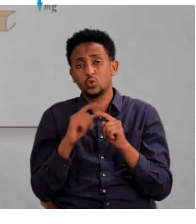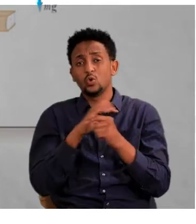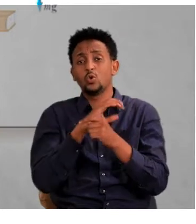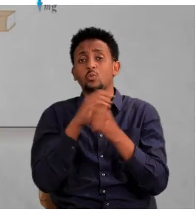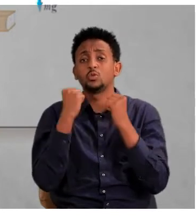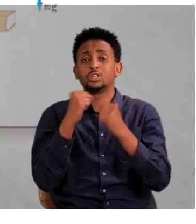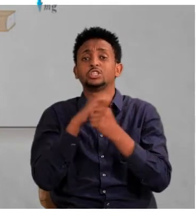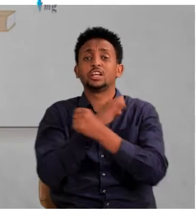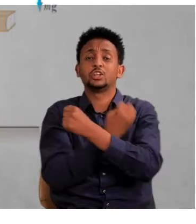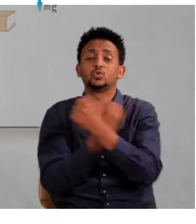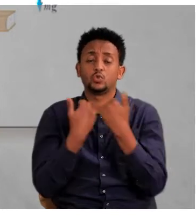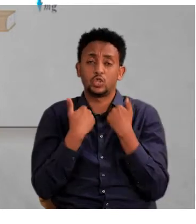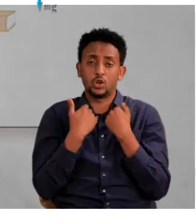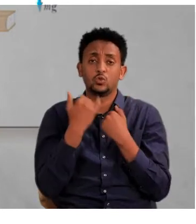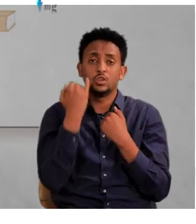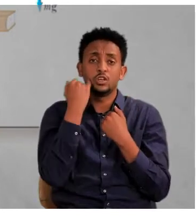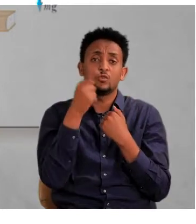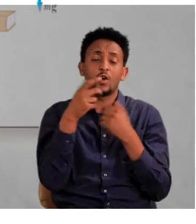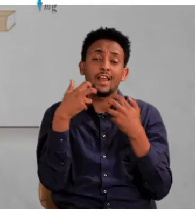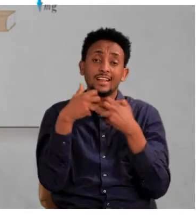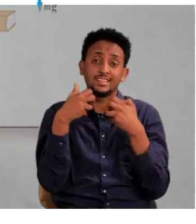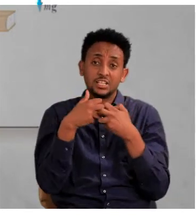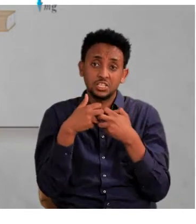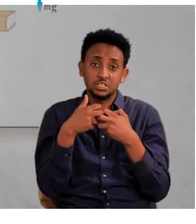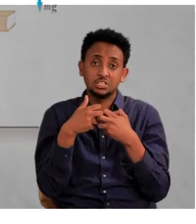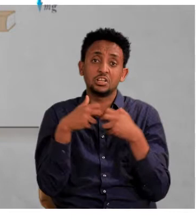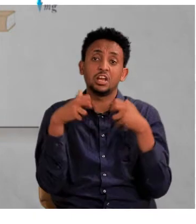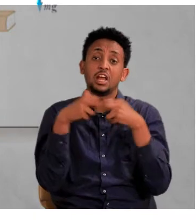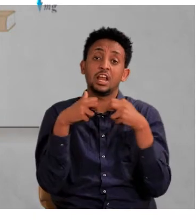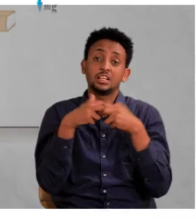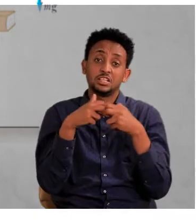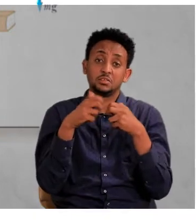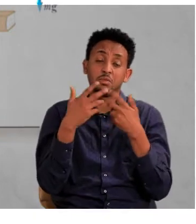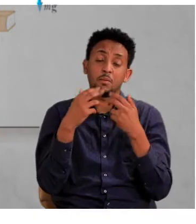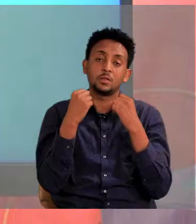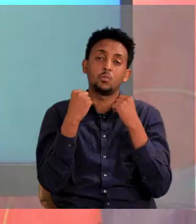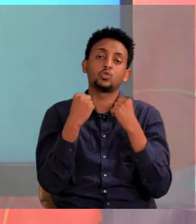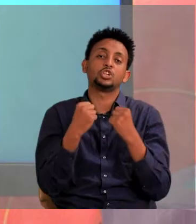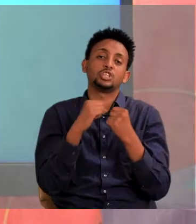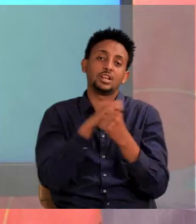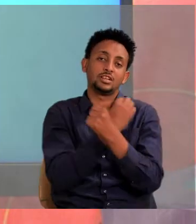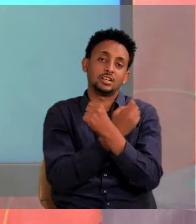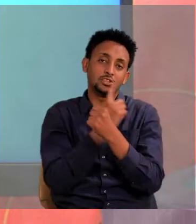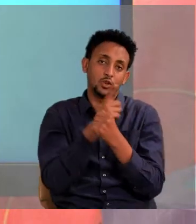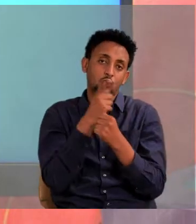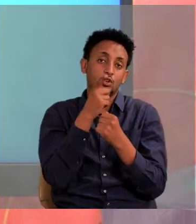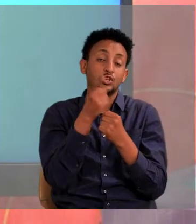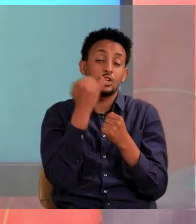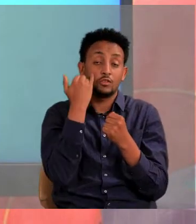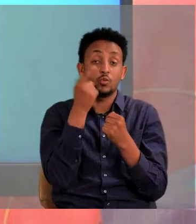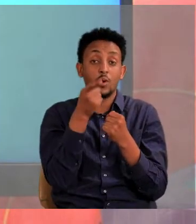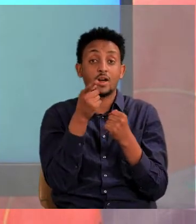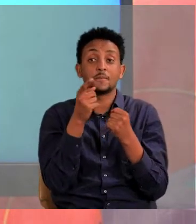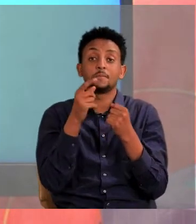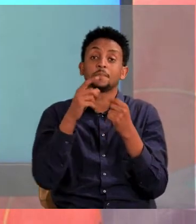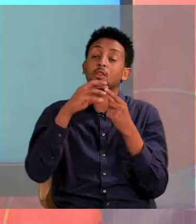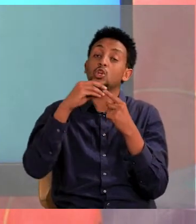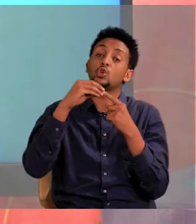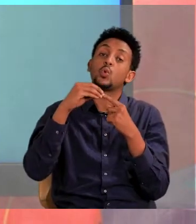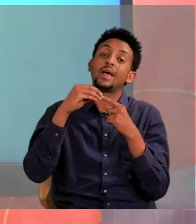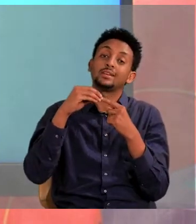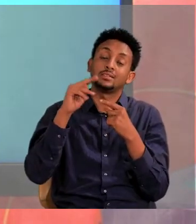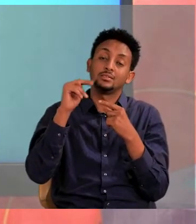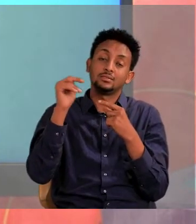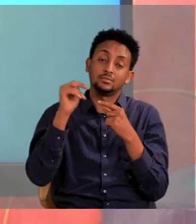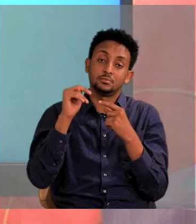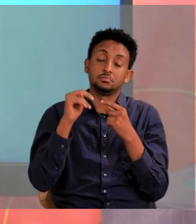potential energy. Like if you are in electricity, you have electrical potential energy. If you are in nuclear branch, nuclear